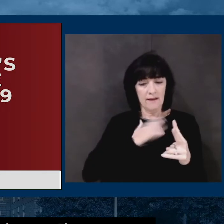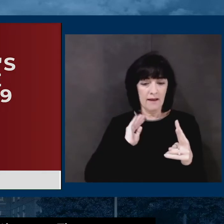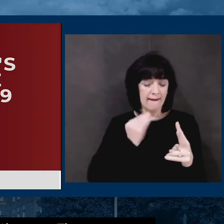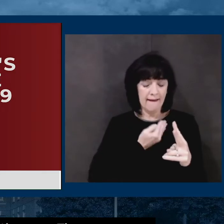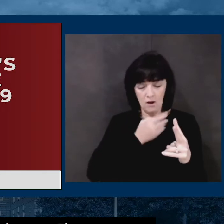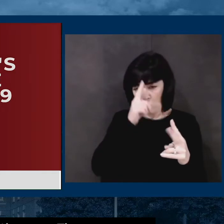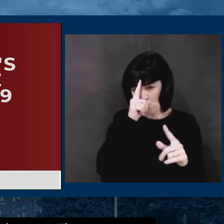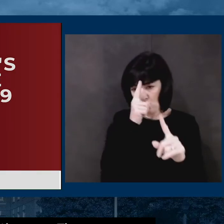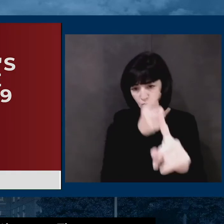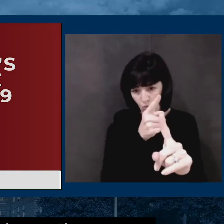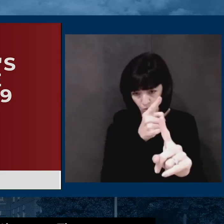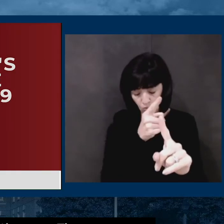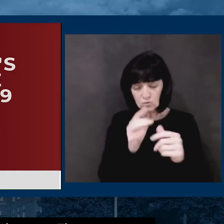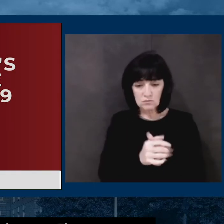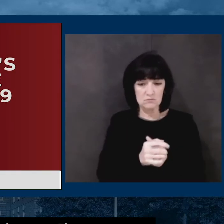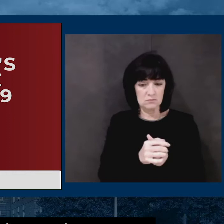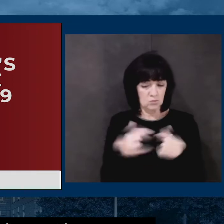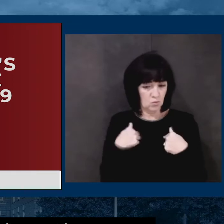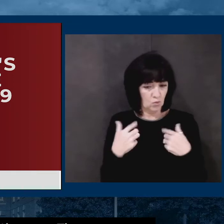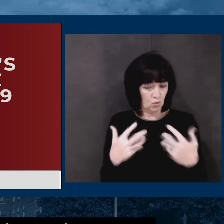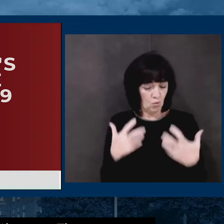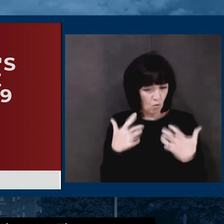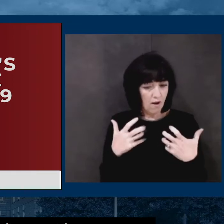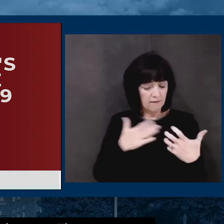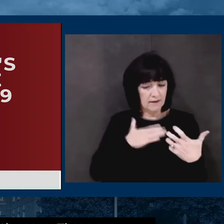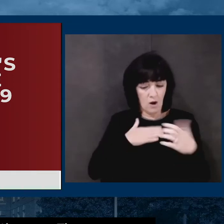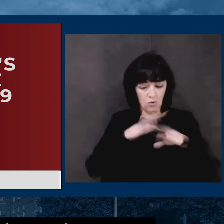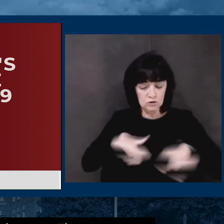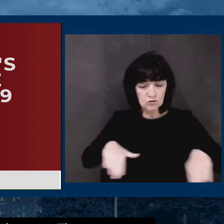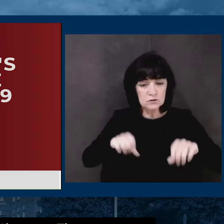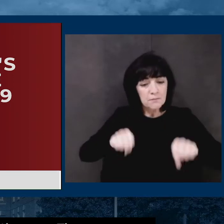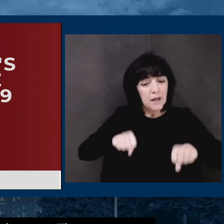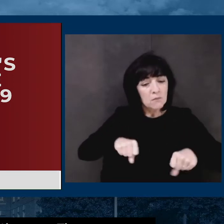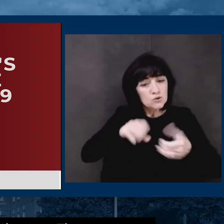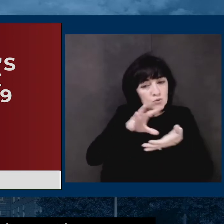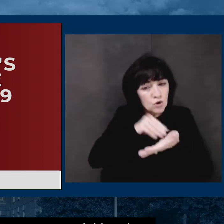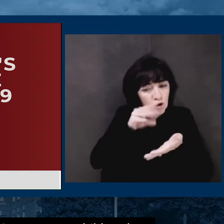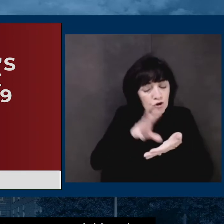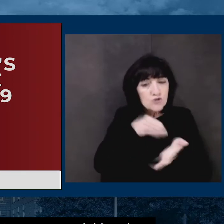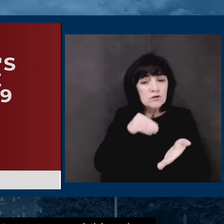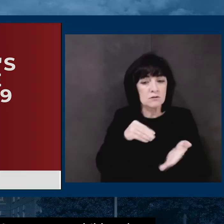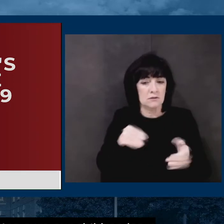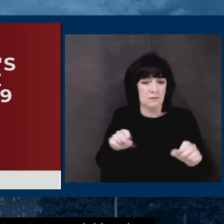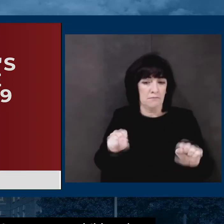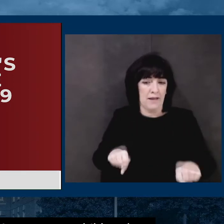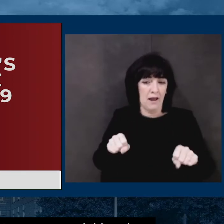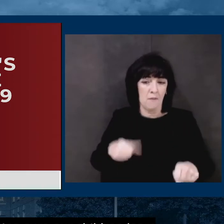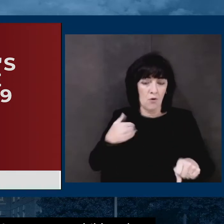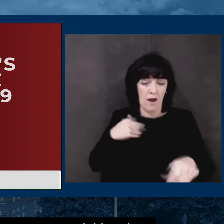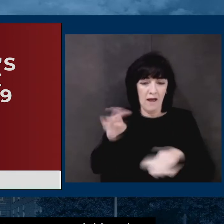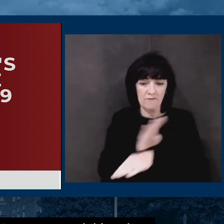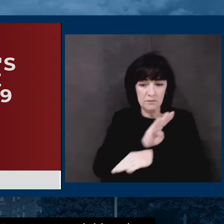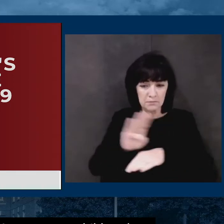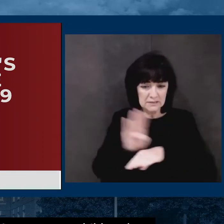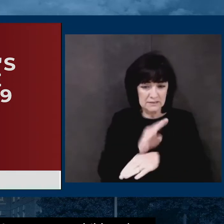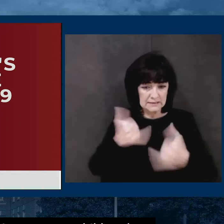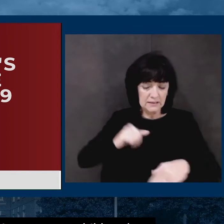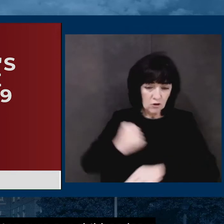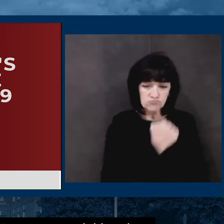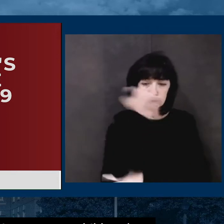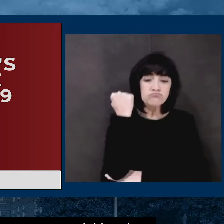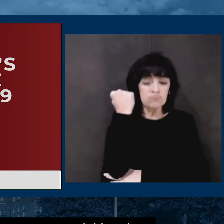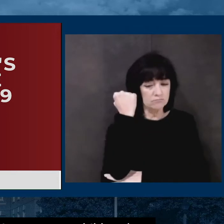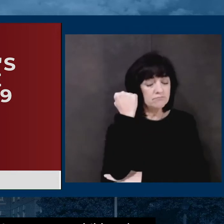world, making sure our children learn and making sure businesses can stay in line. So we need